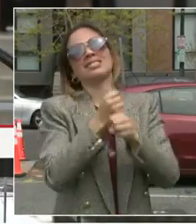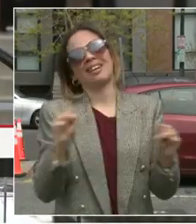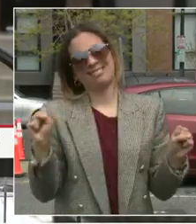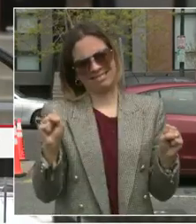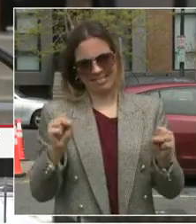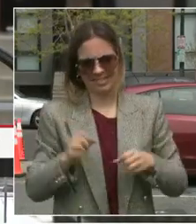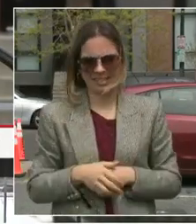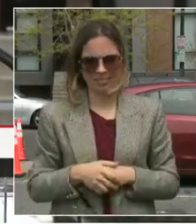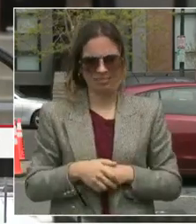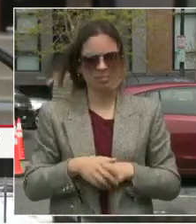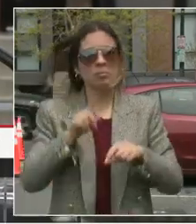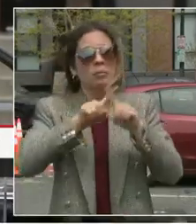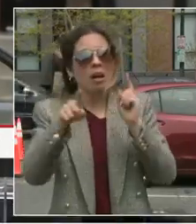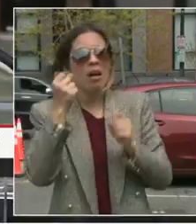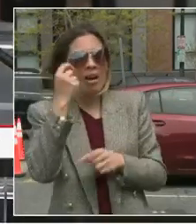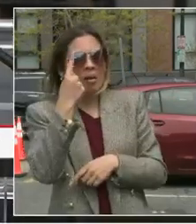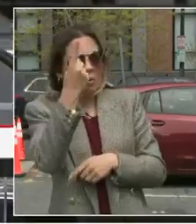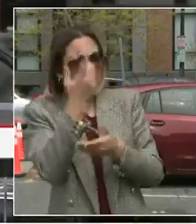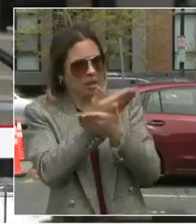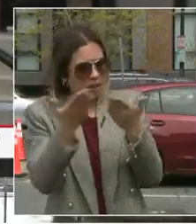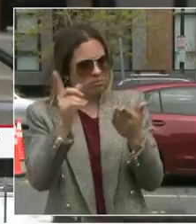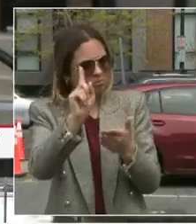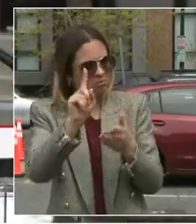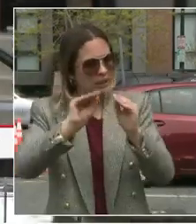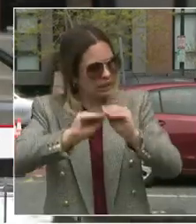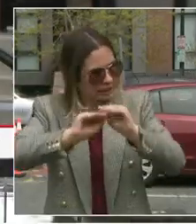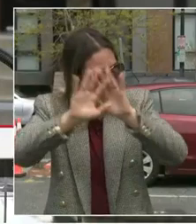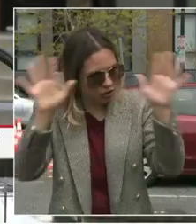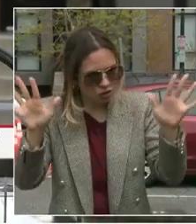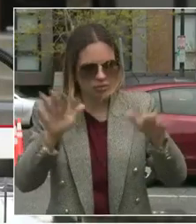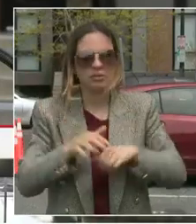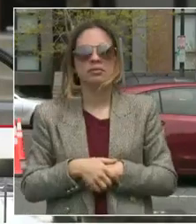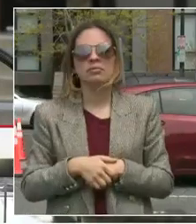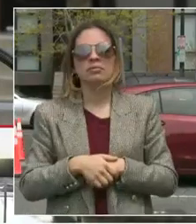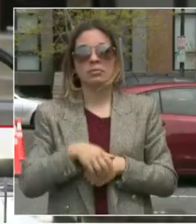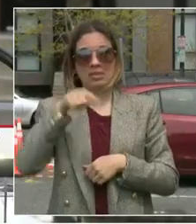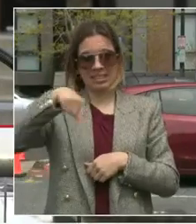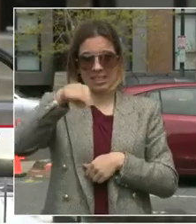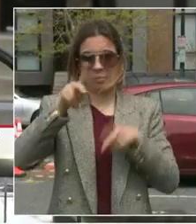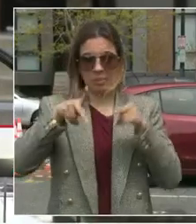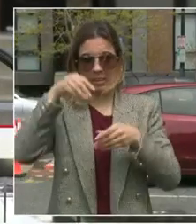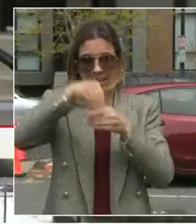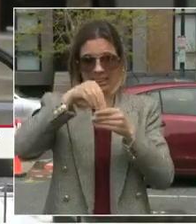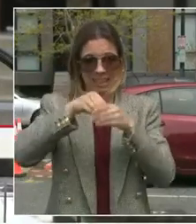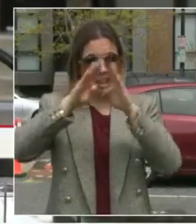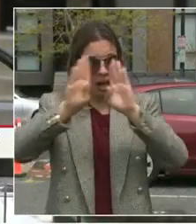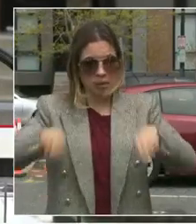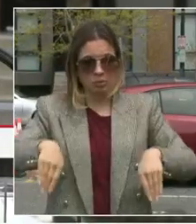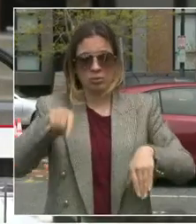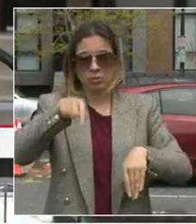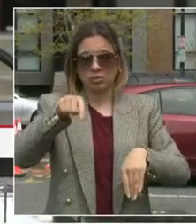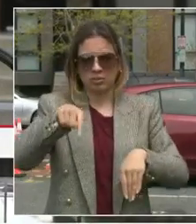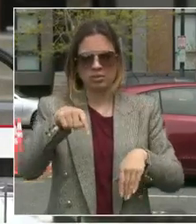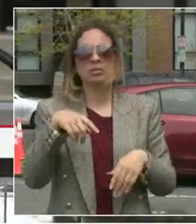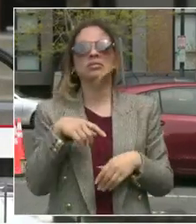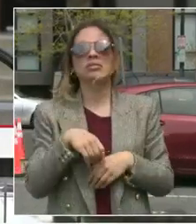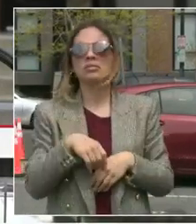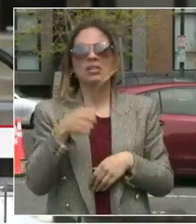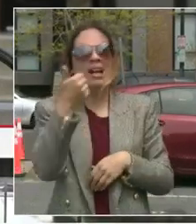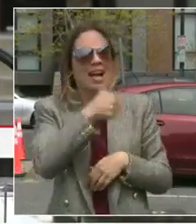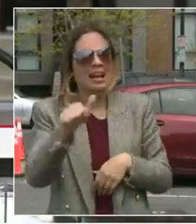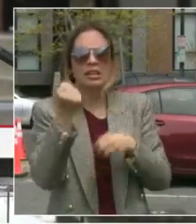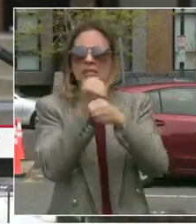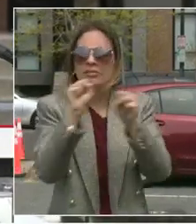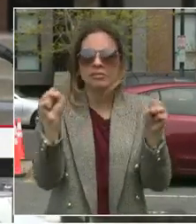that I want to be really clear about is that when people are in housing, everyone benefits, everyone is safer, and everyone is healthier.